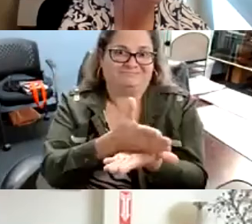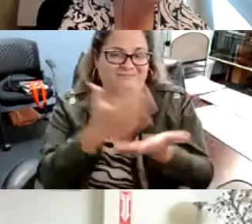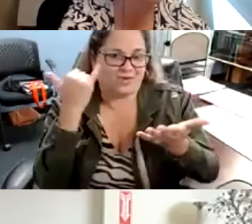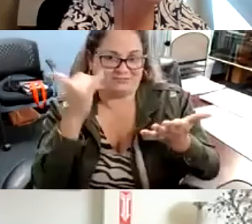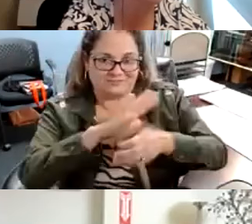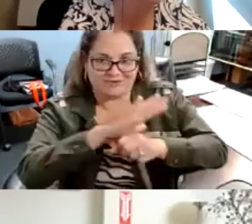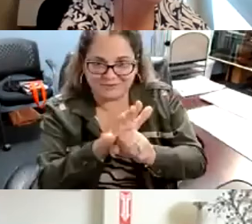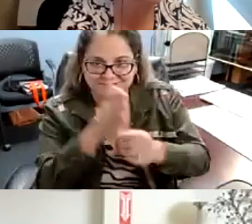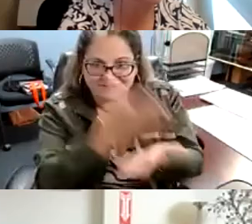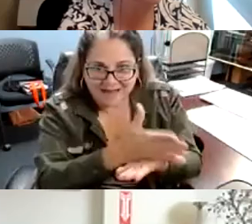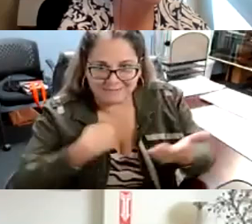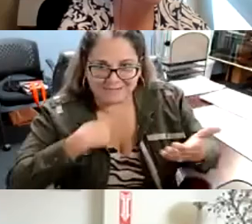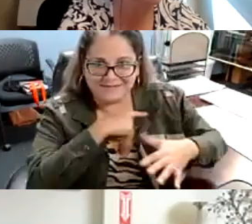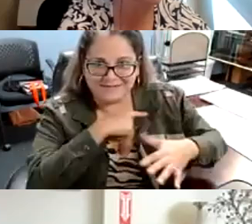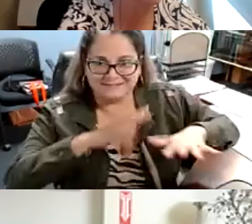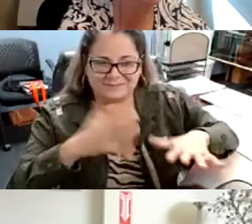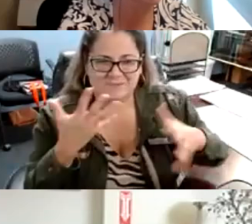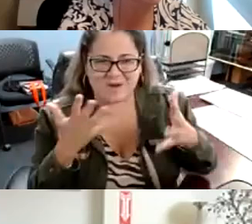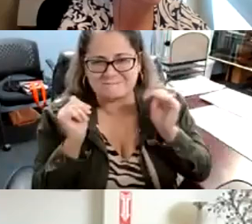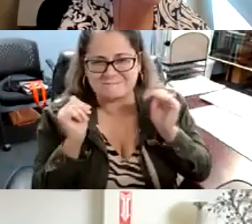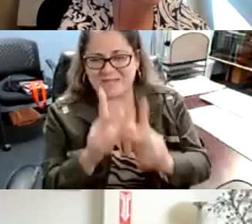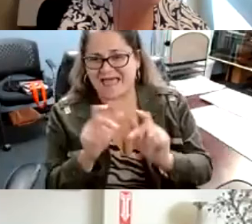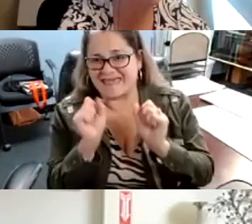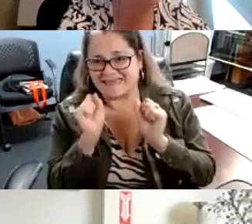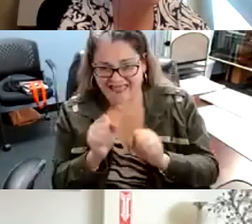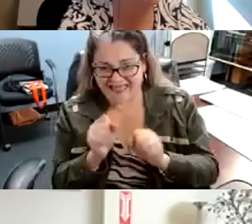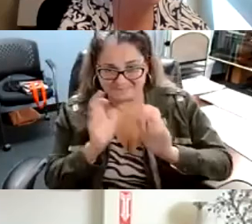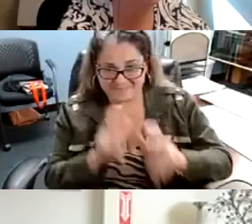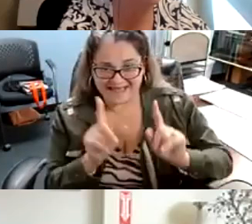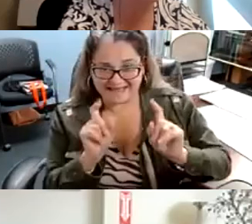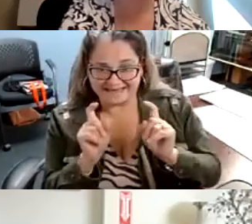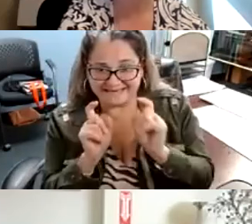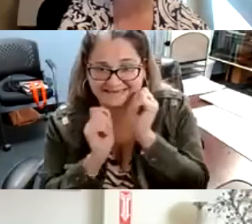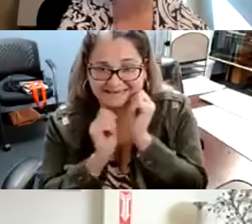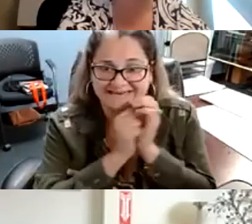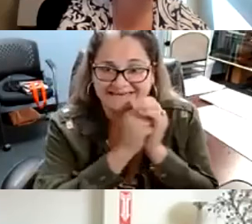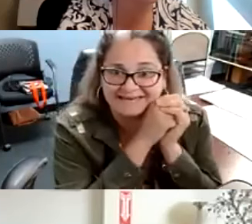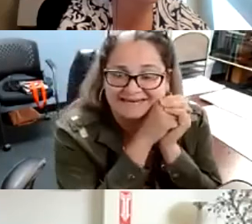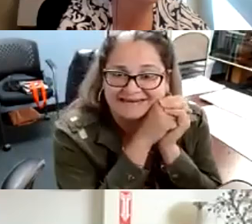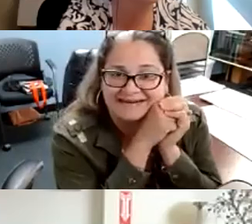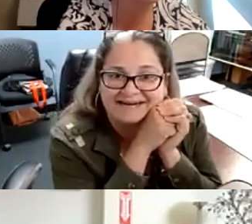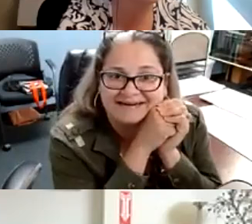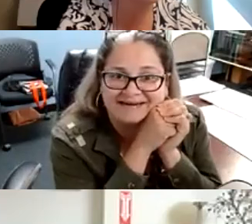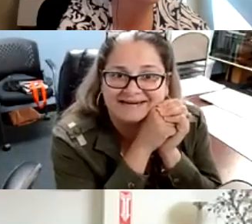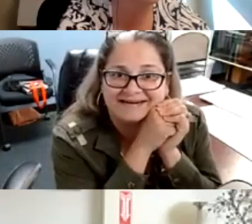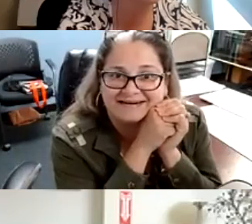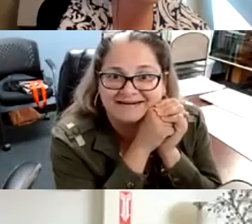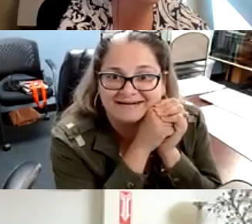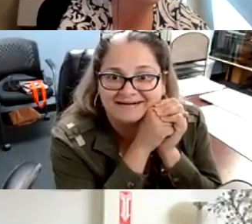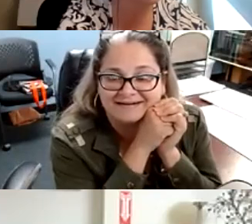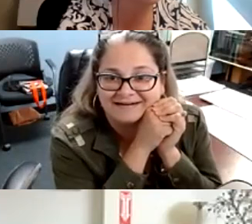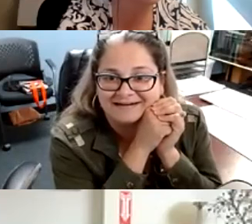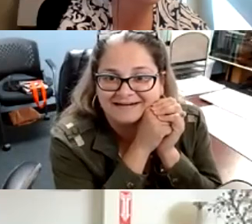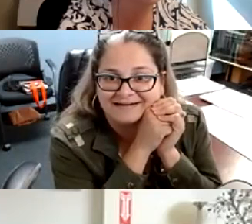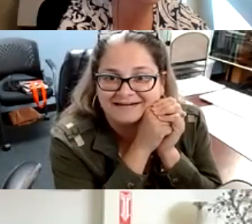again and make sure that we can have intervention and prevention and getting it back in the works again. Is it possible to get CSDR